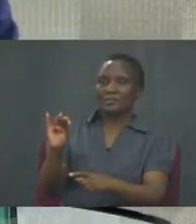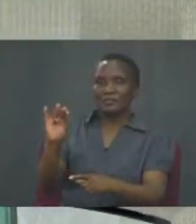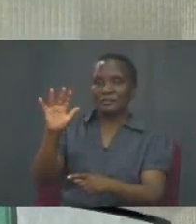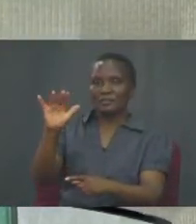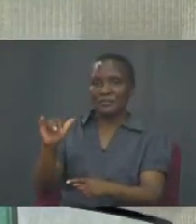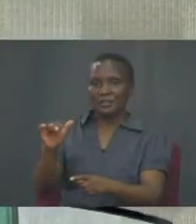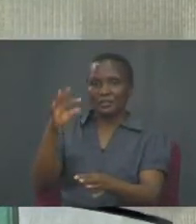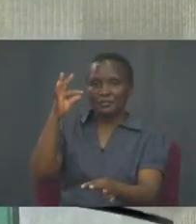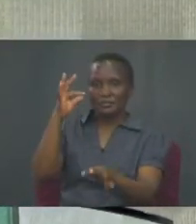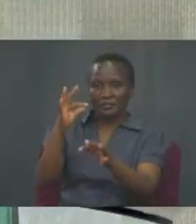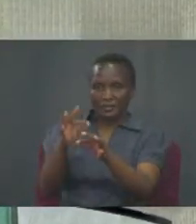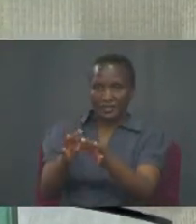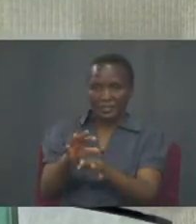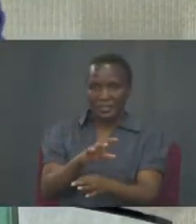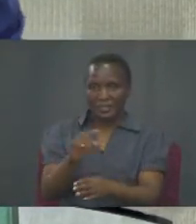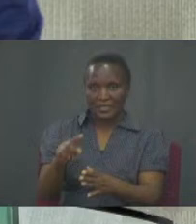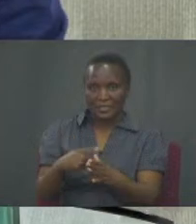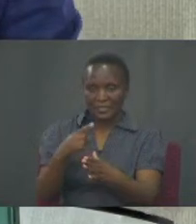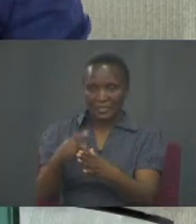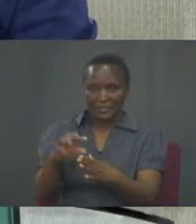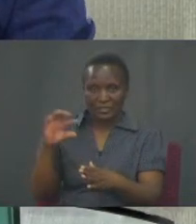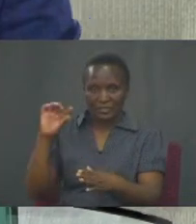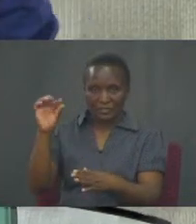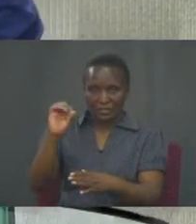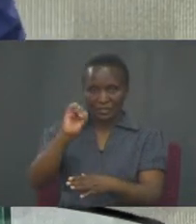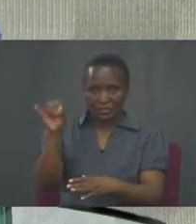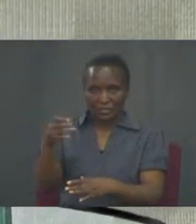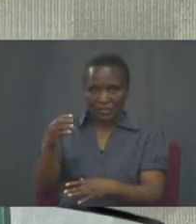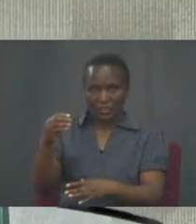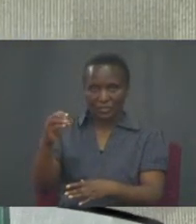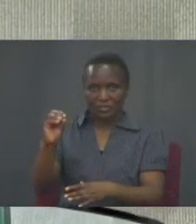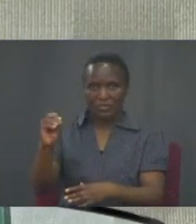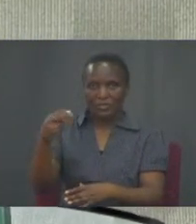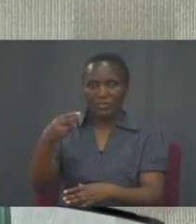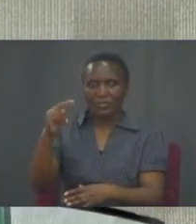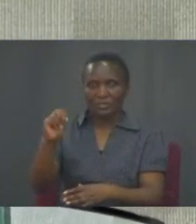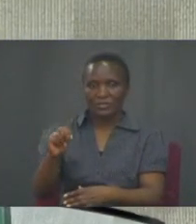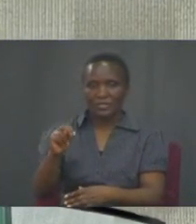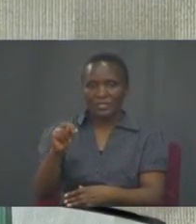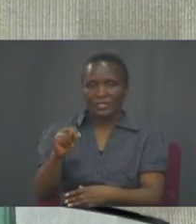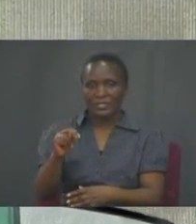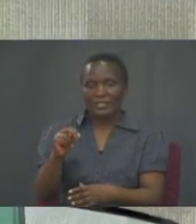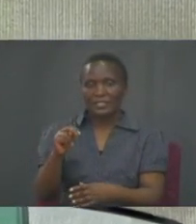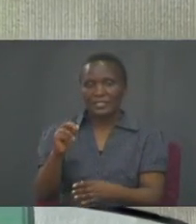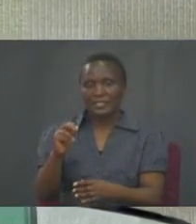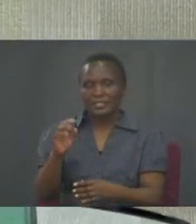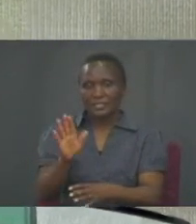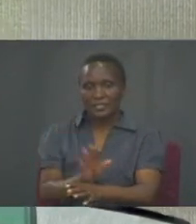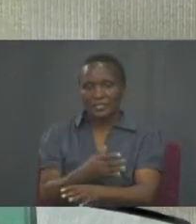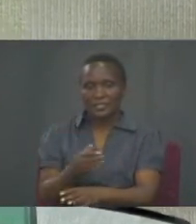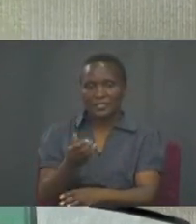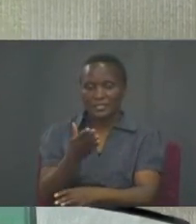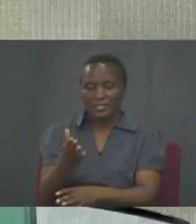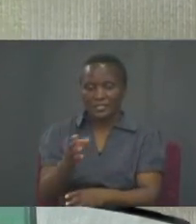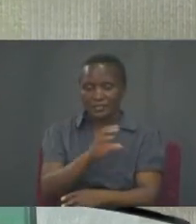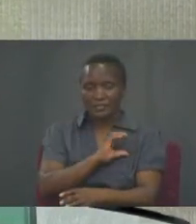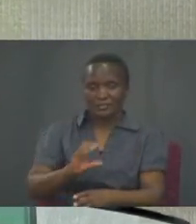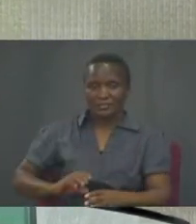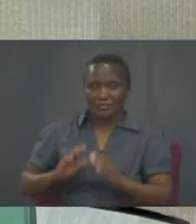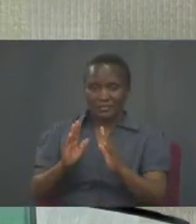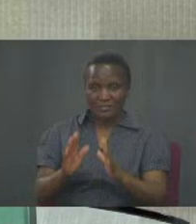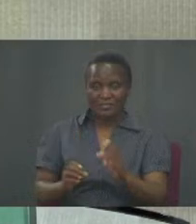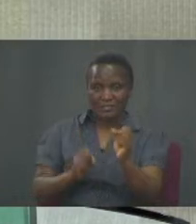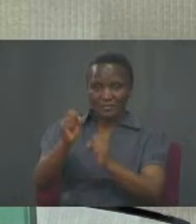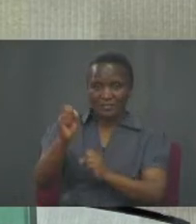song. Encamped along the hills of light, ye Christian soldiers rise. Press the battle ere the night